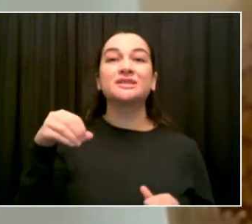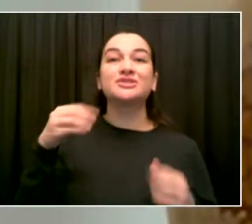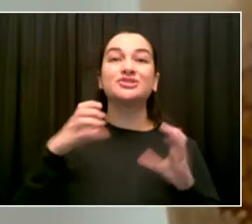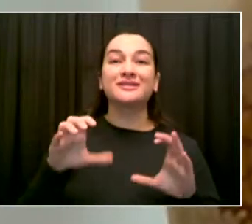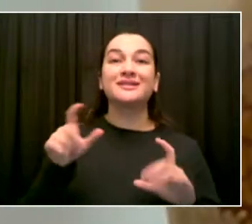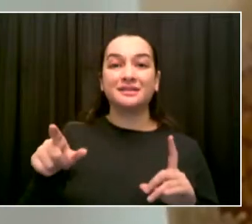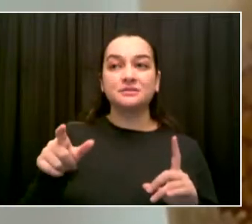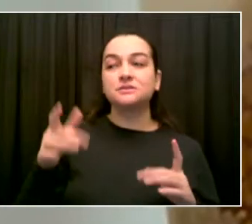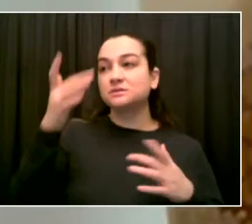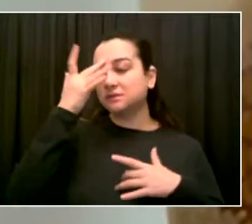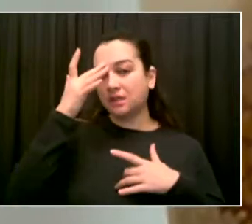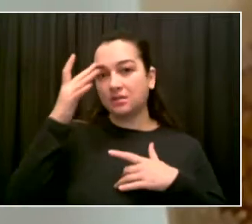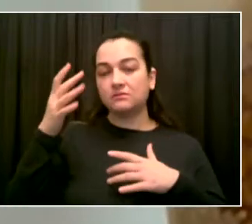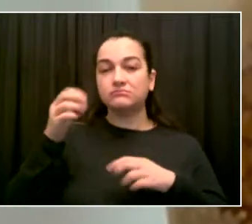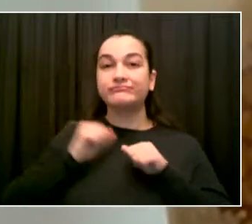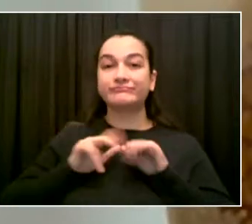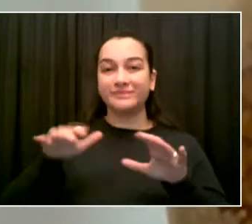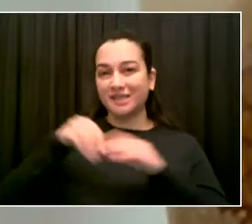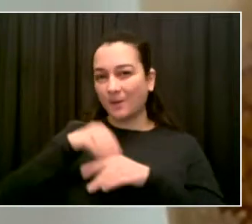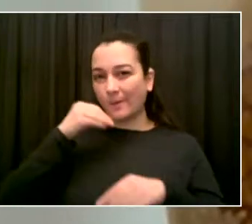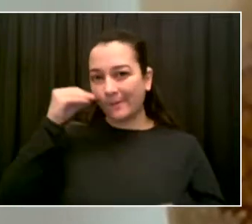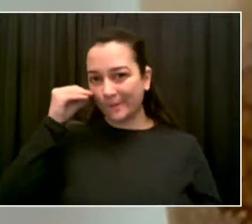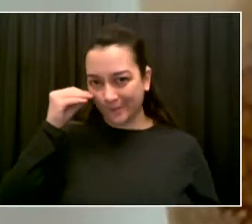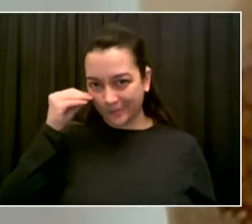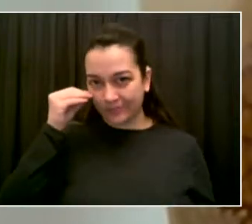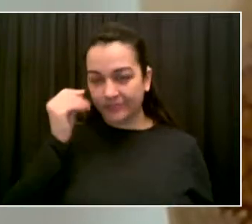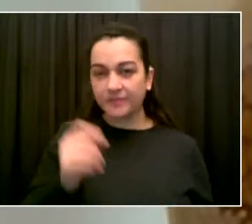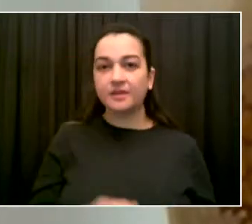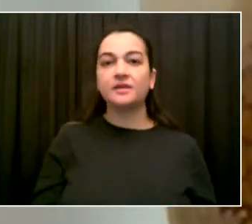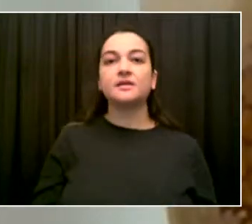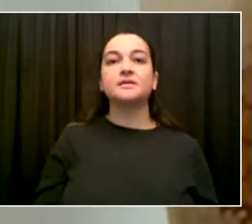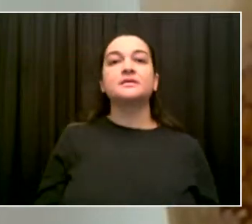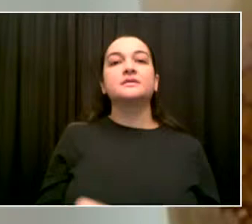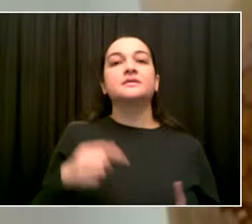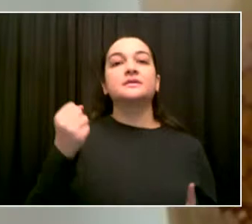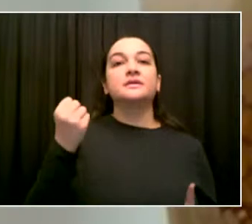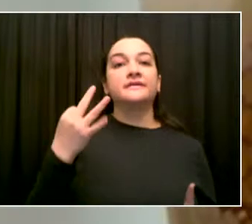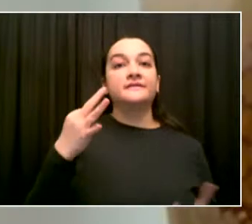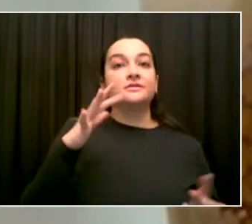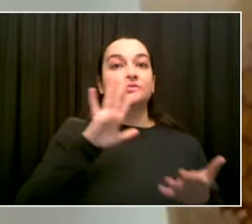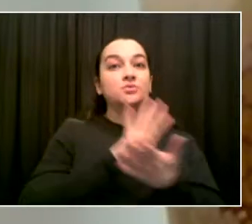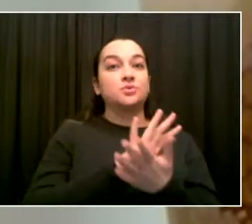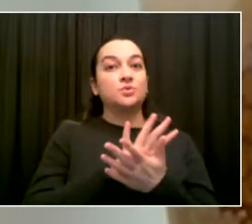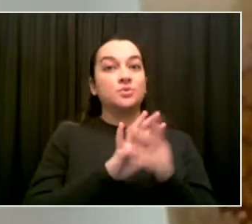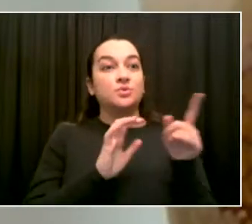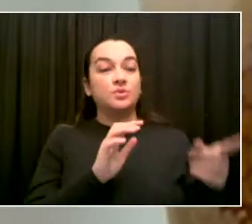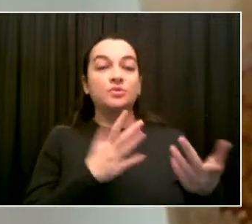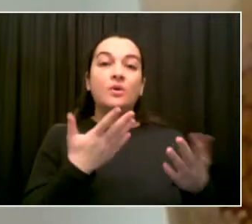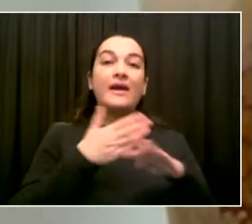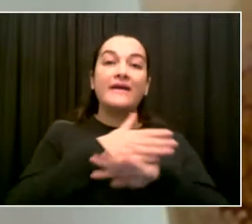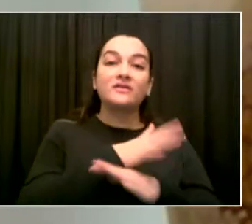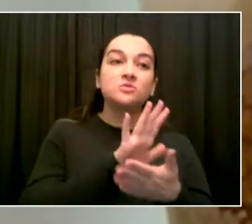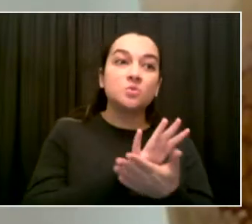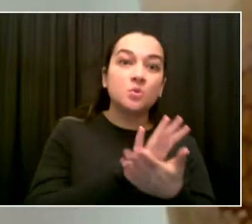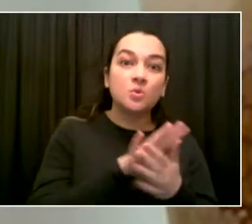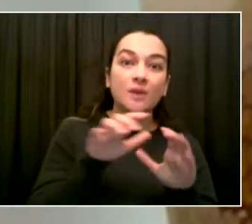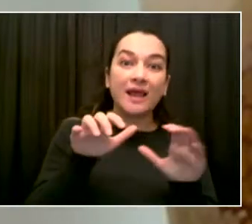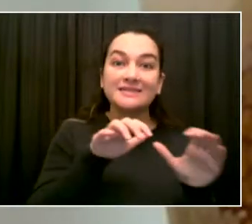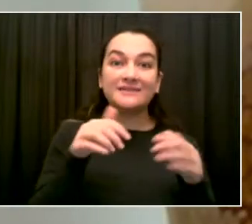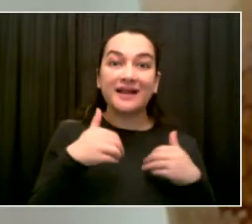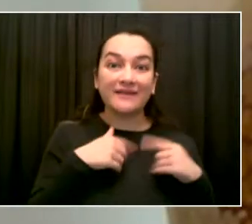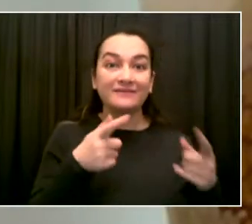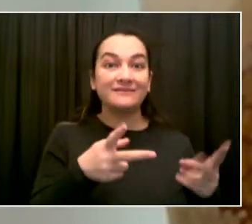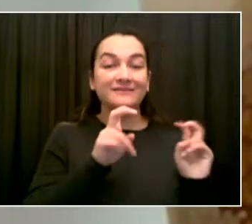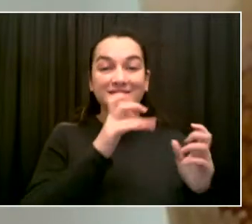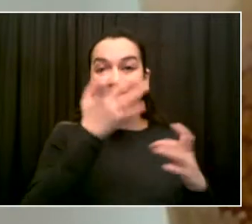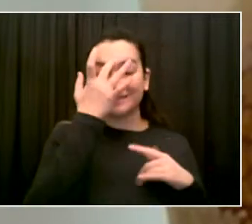been, or an after-school activity or something other related to the school, there had been an exposure there, but there were no documented exposures in any